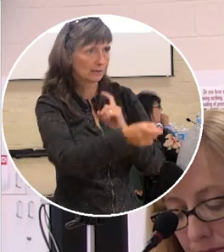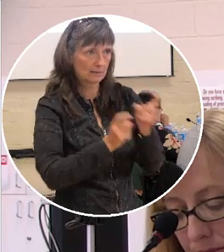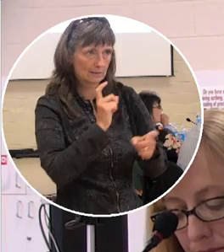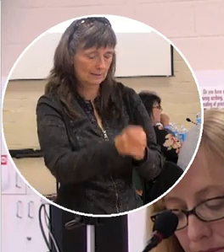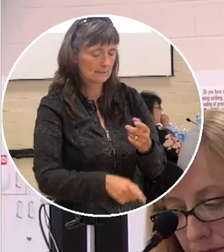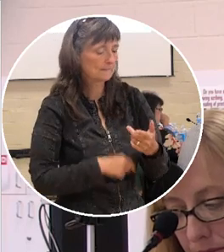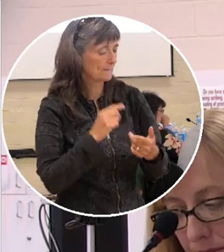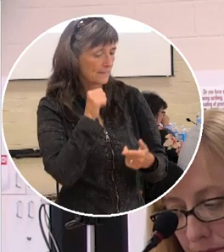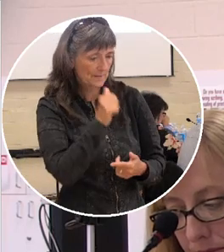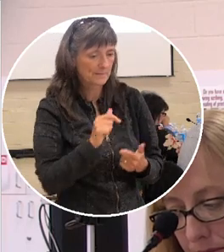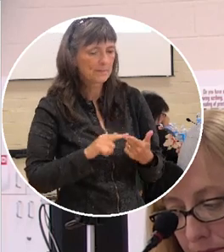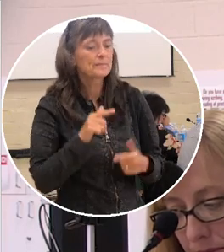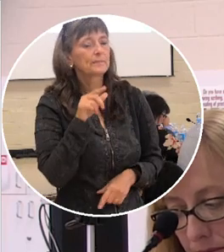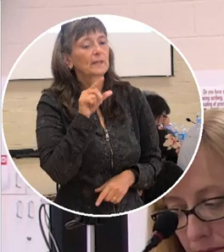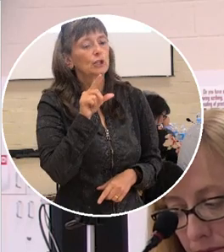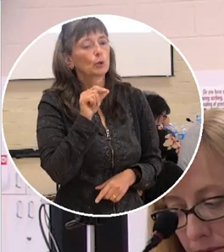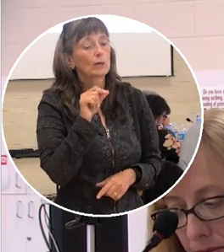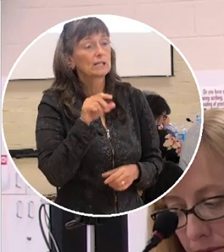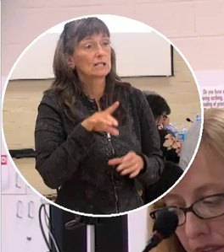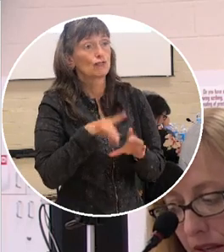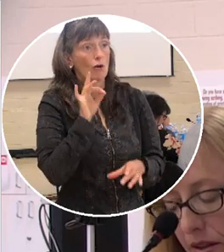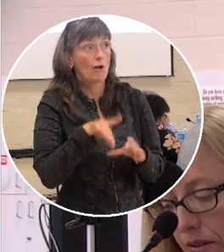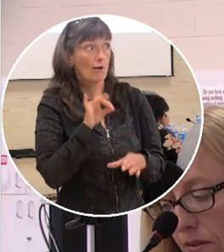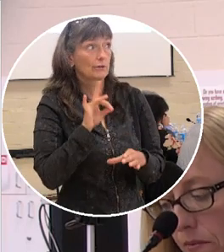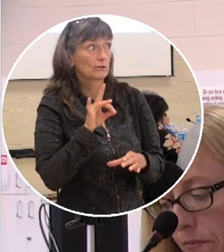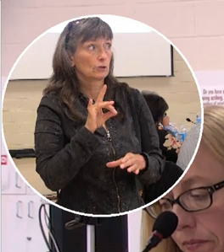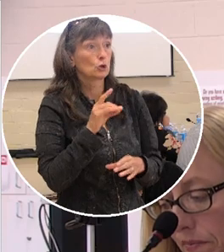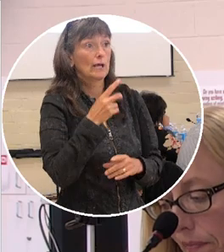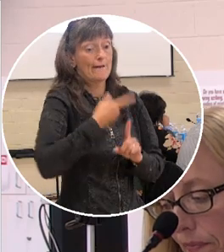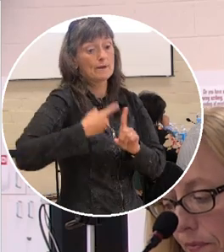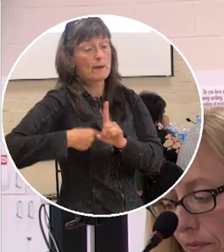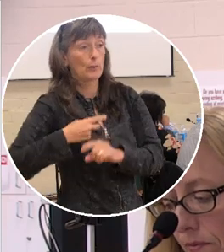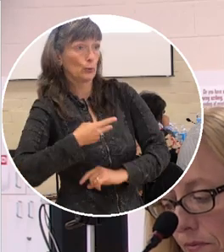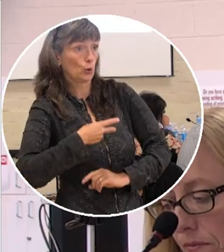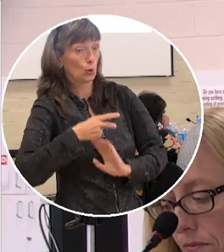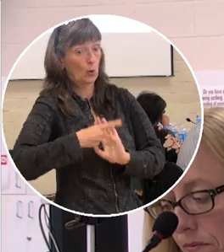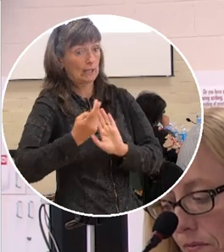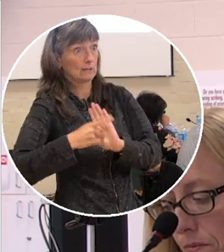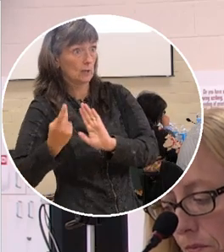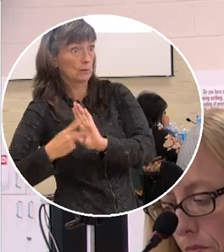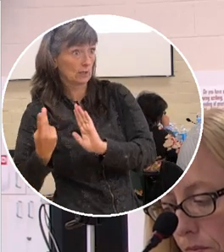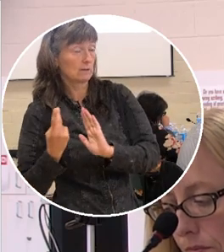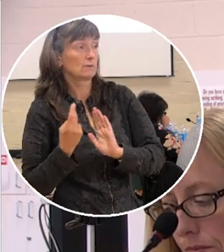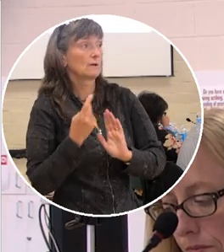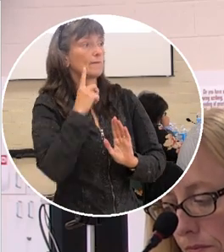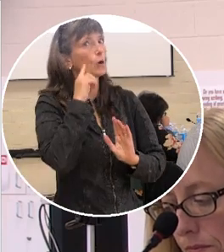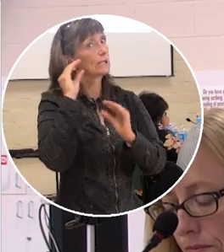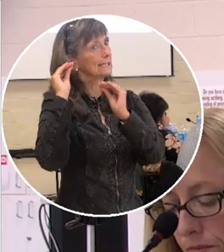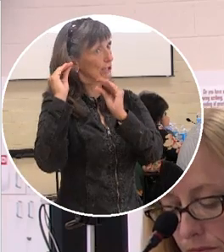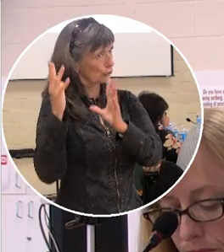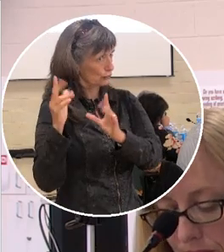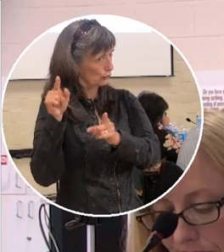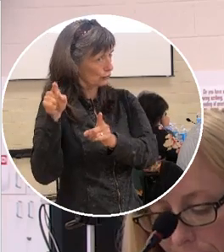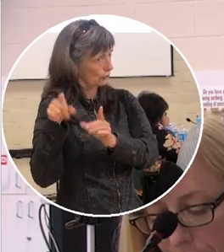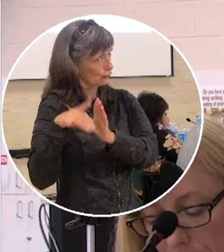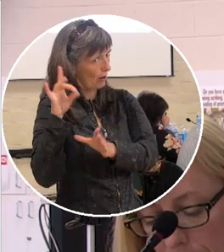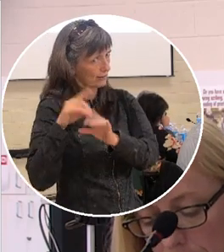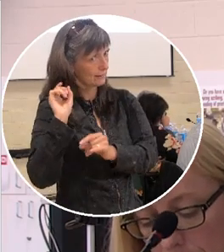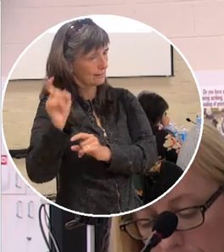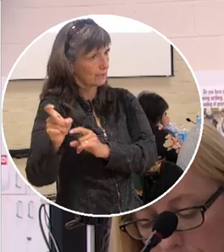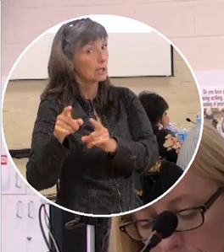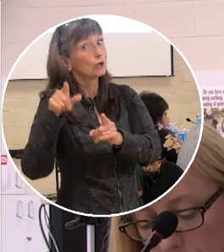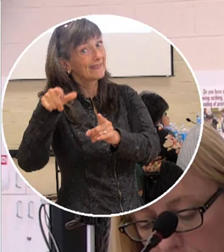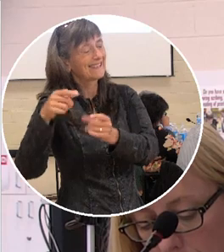There's going to be 20 draws, two per month during school year. This is for teachers who are